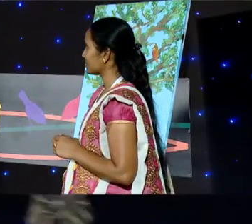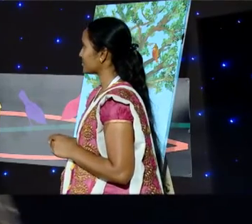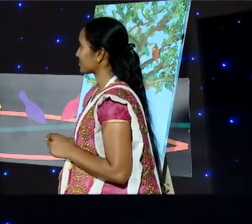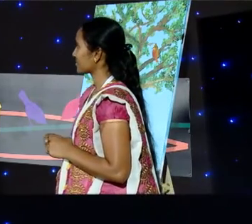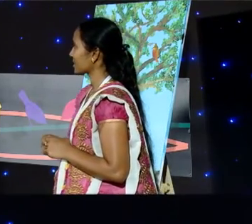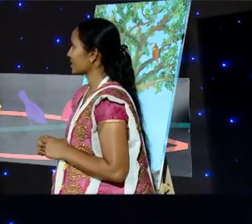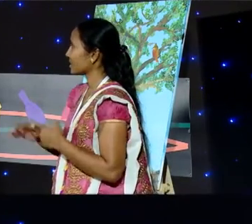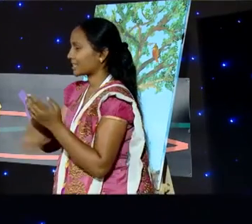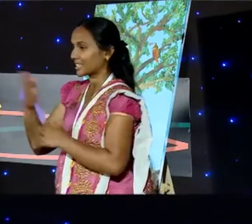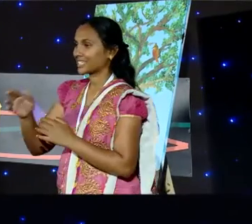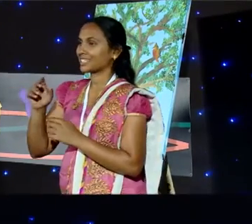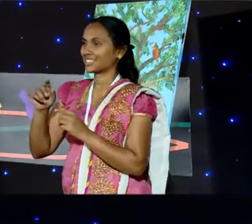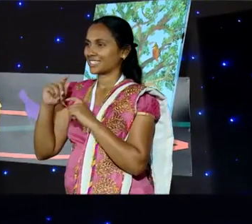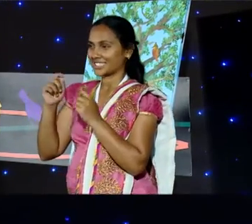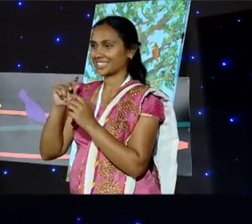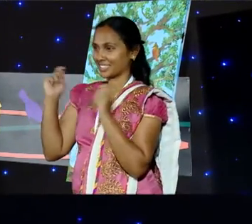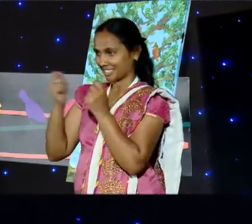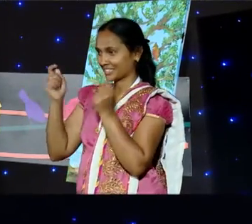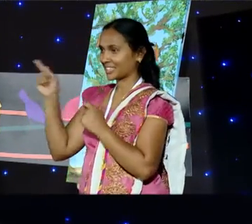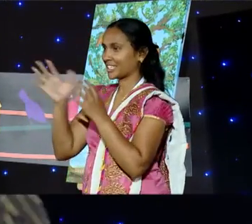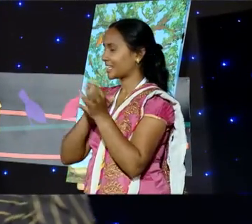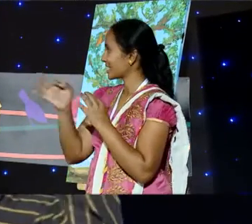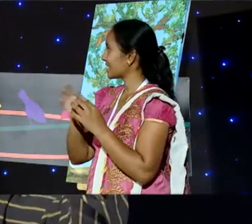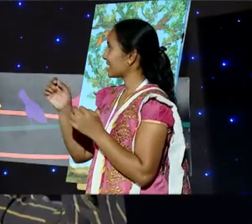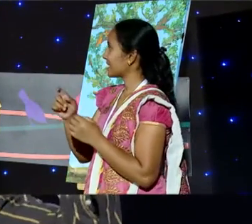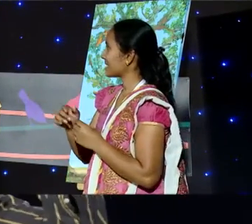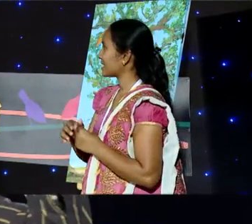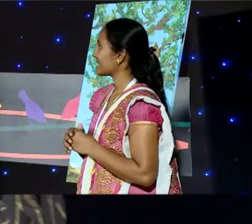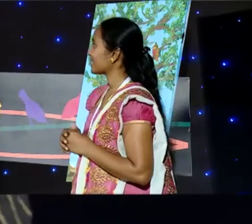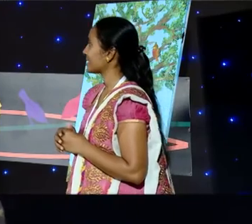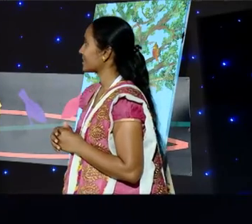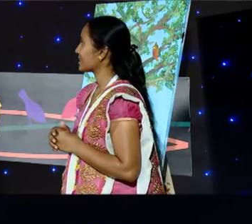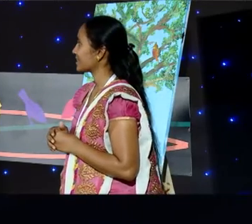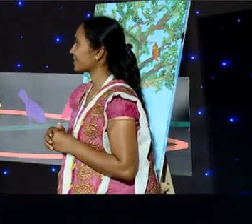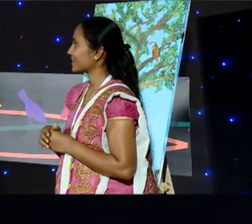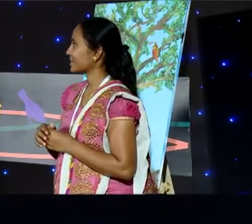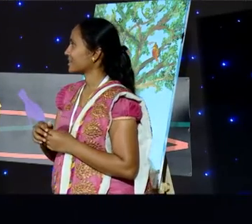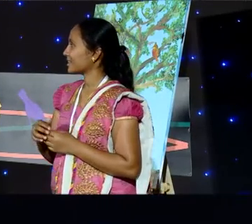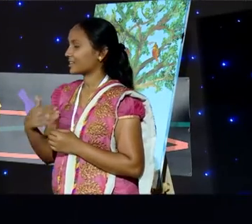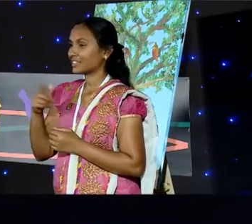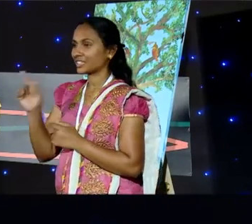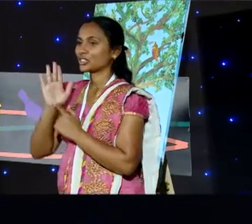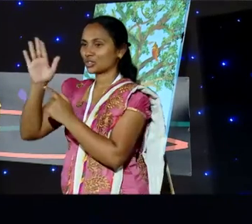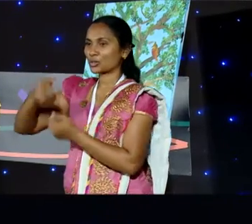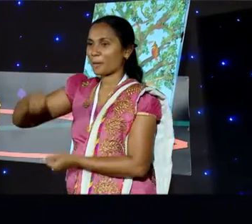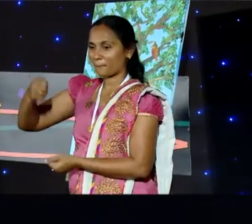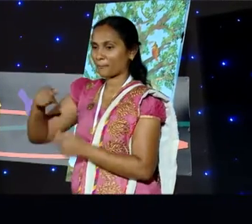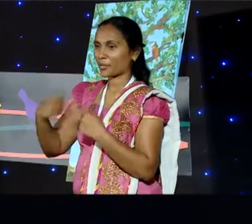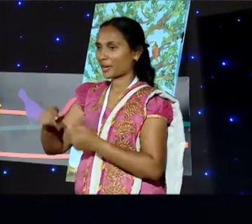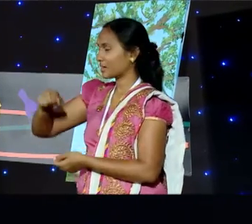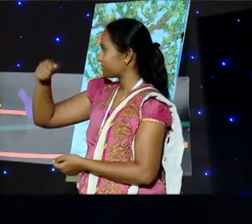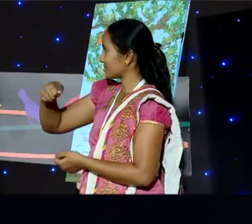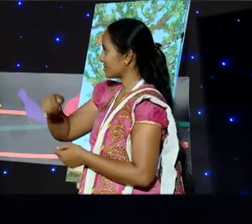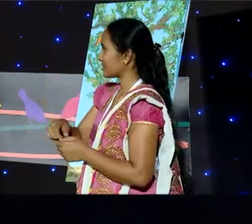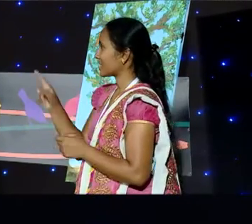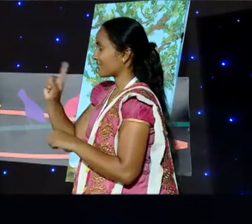this next event, I shared Shakuben's story. I had that bag, so I showed everybody this bag, and I opened